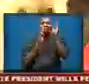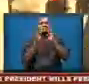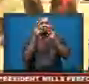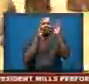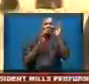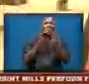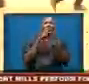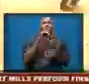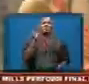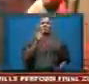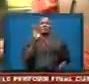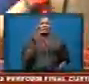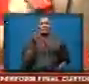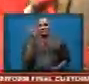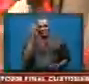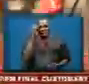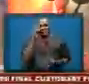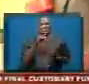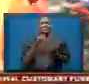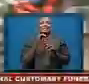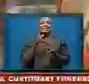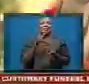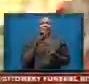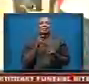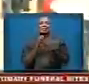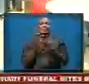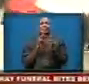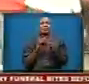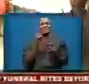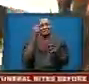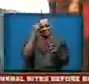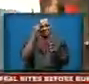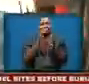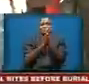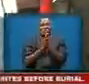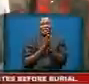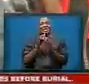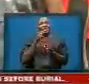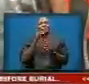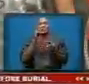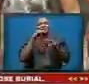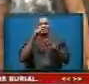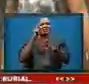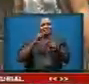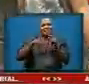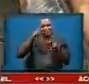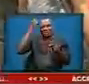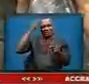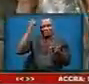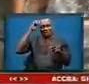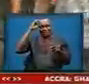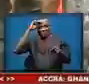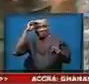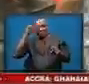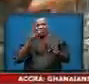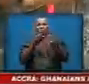ago. Some sympathizers GTV News spoke to praised and shared some of their memories of the late president whose